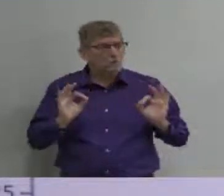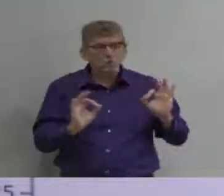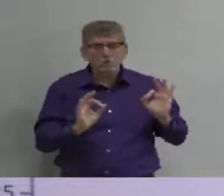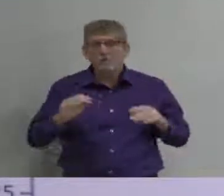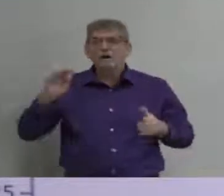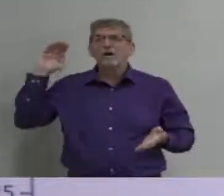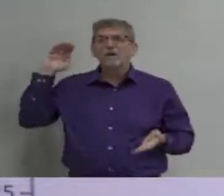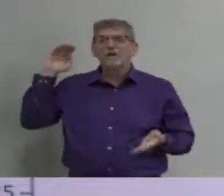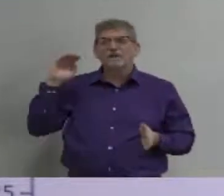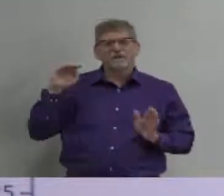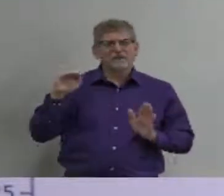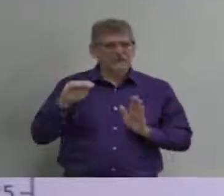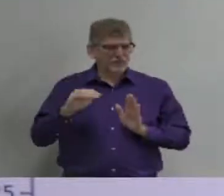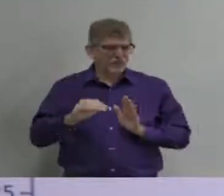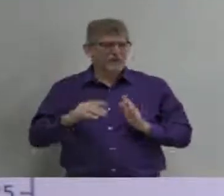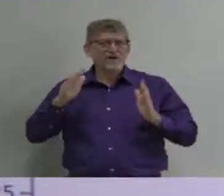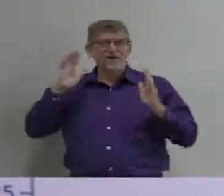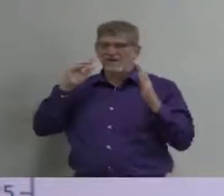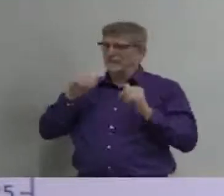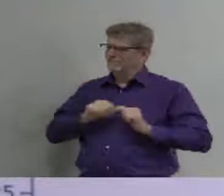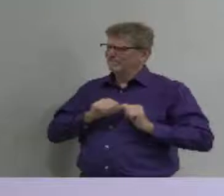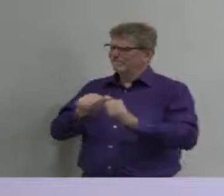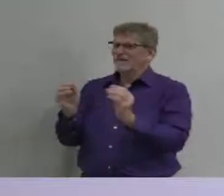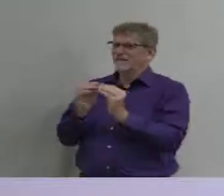trend, of course, will continue.